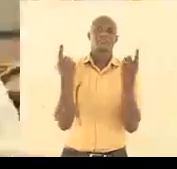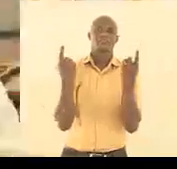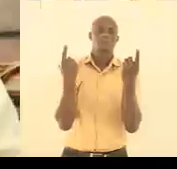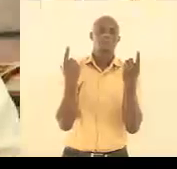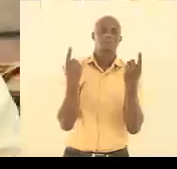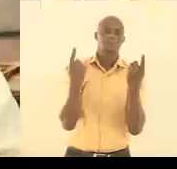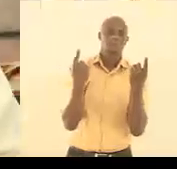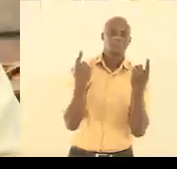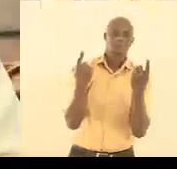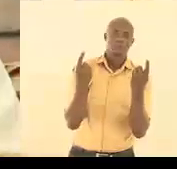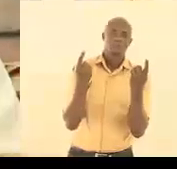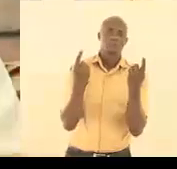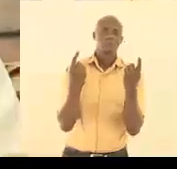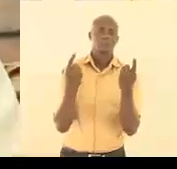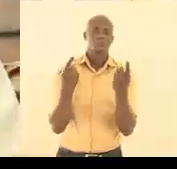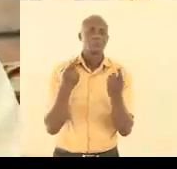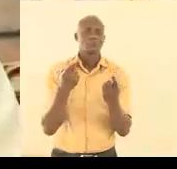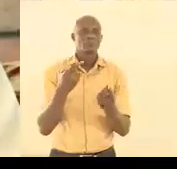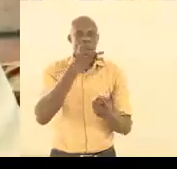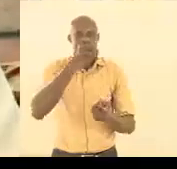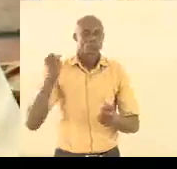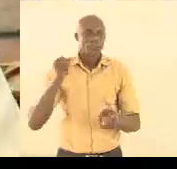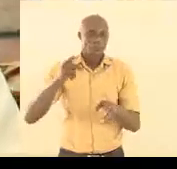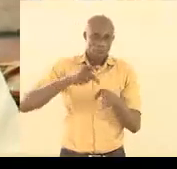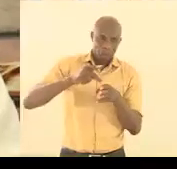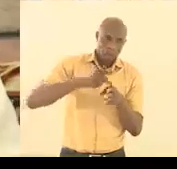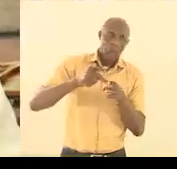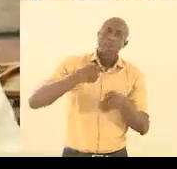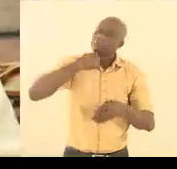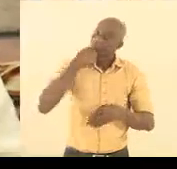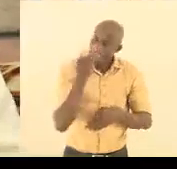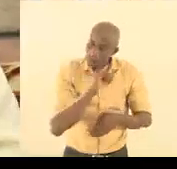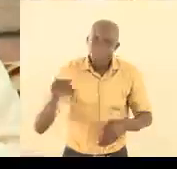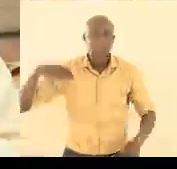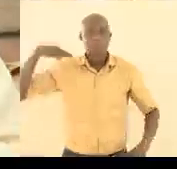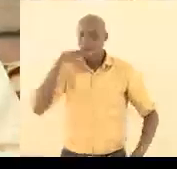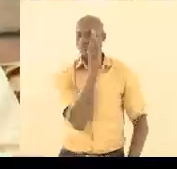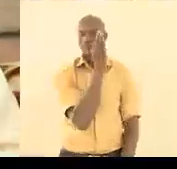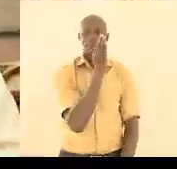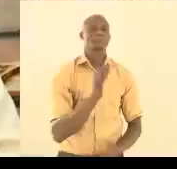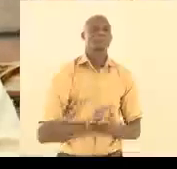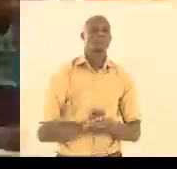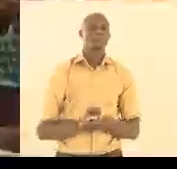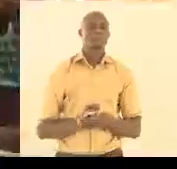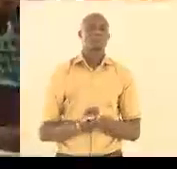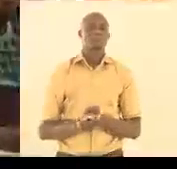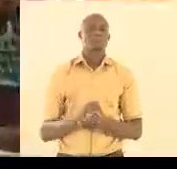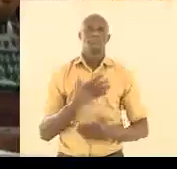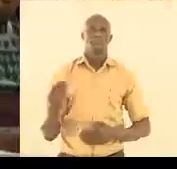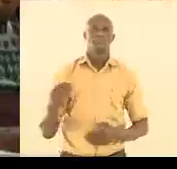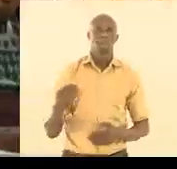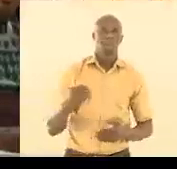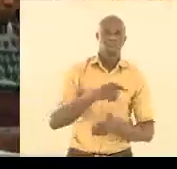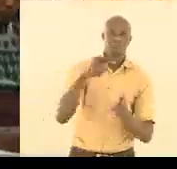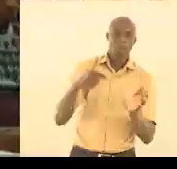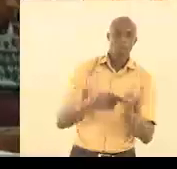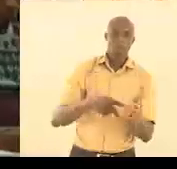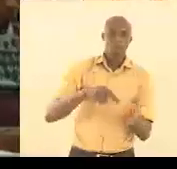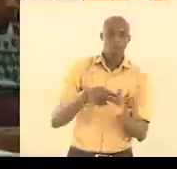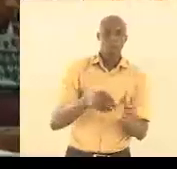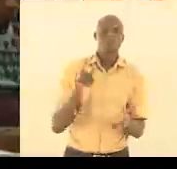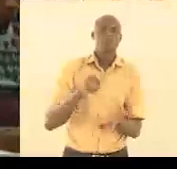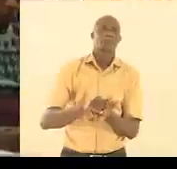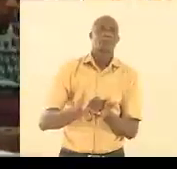sinful behavior, we're practically telling lies. Mm-hmm. And this